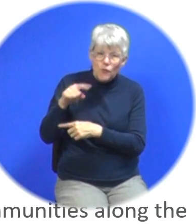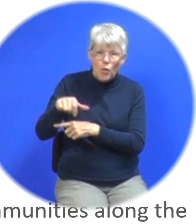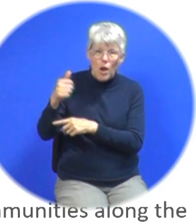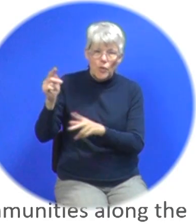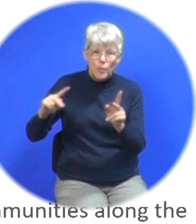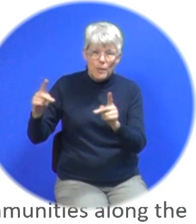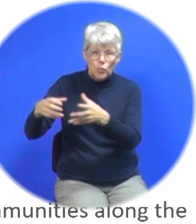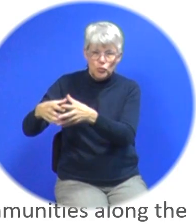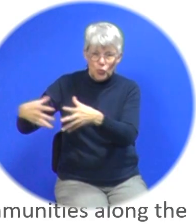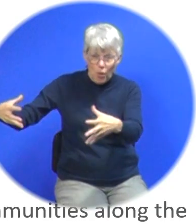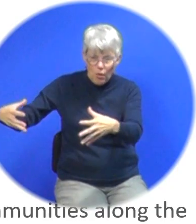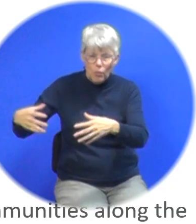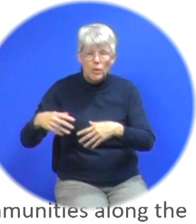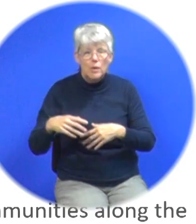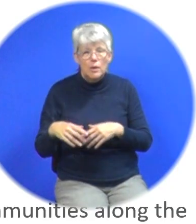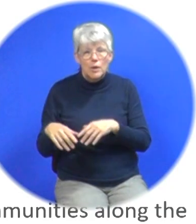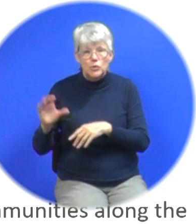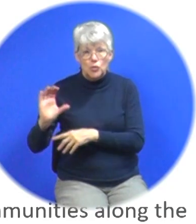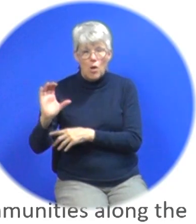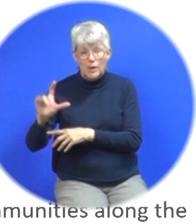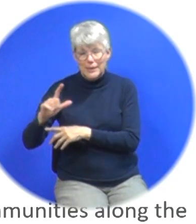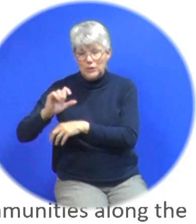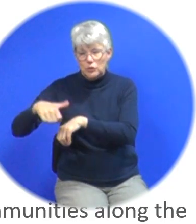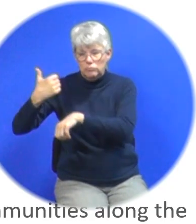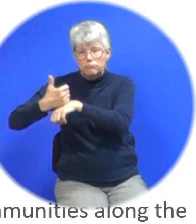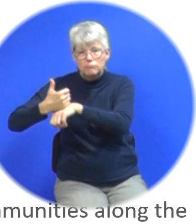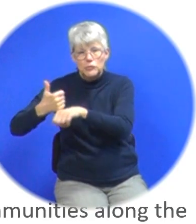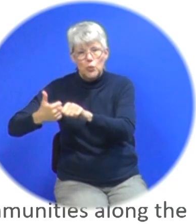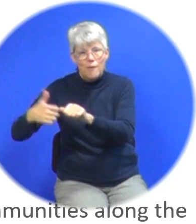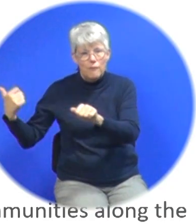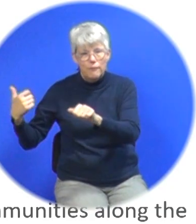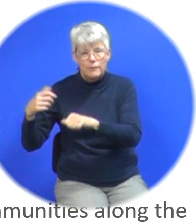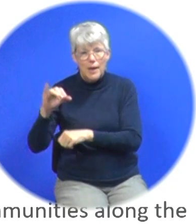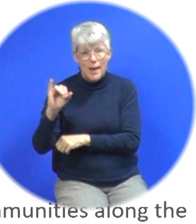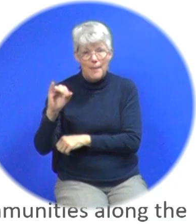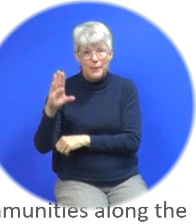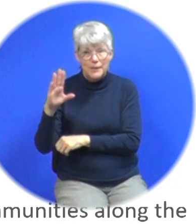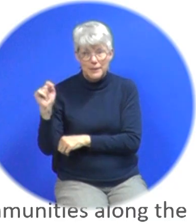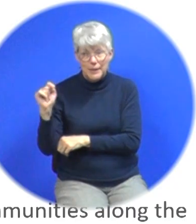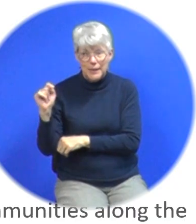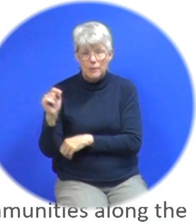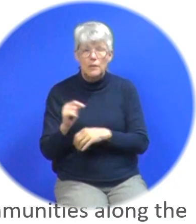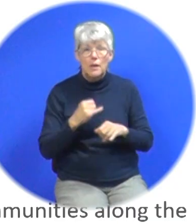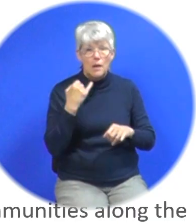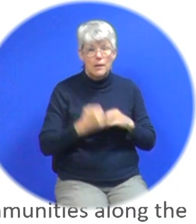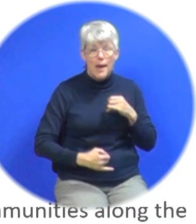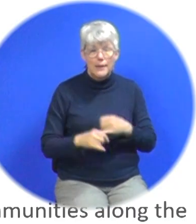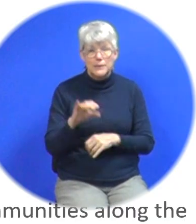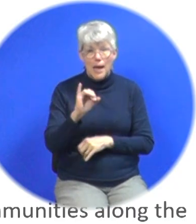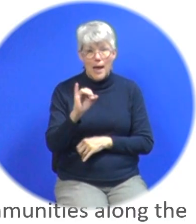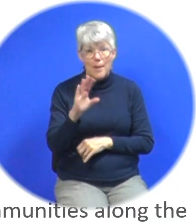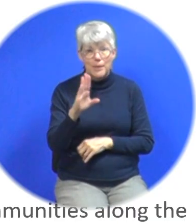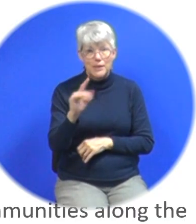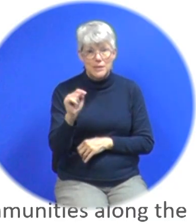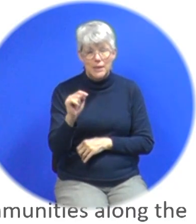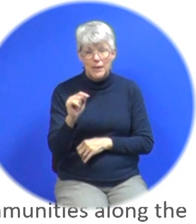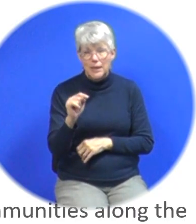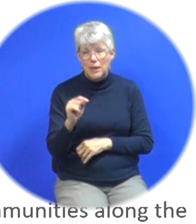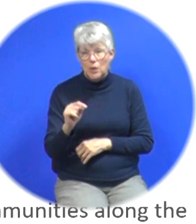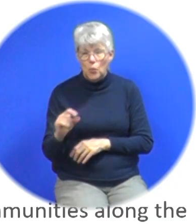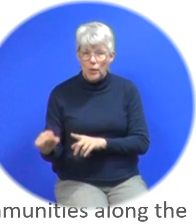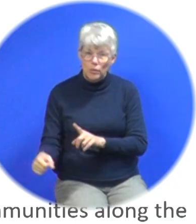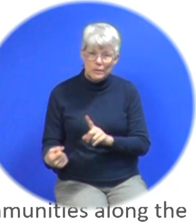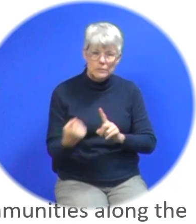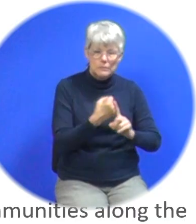Charlotte should implement policies and infrastructure to avoid the IBT. And lastly, IBTs are going to make the impacts of our